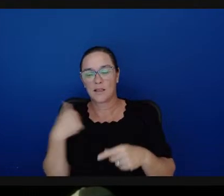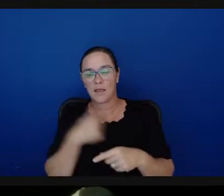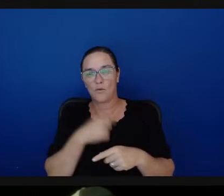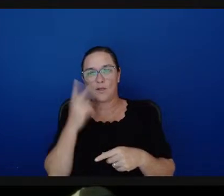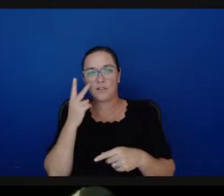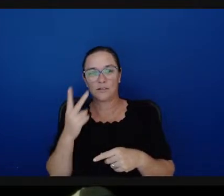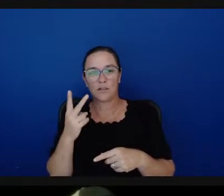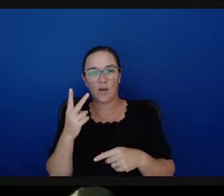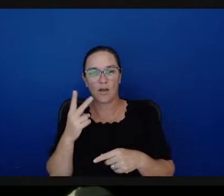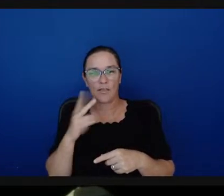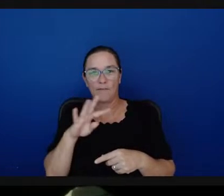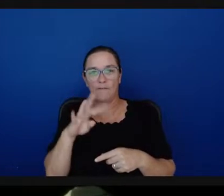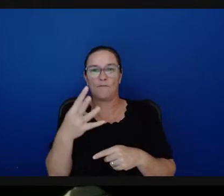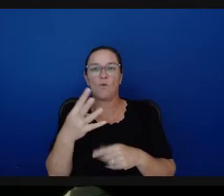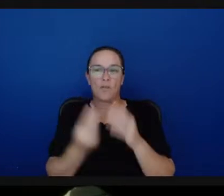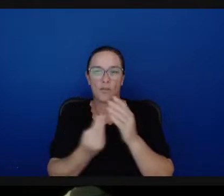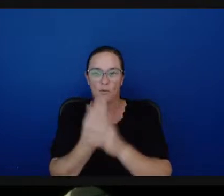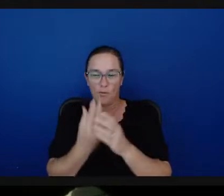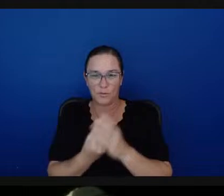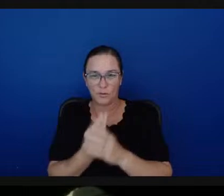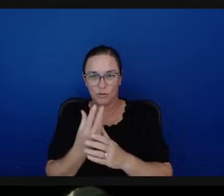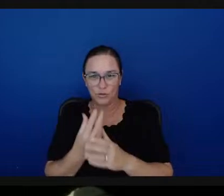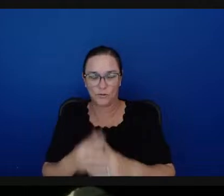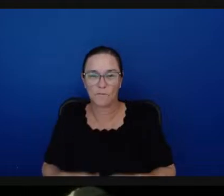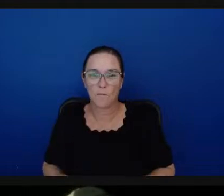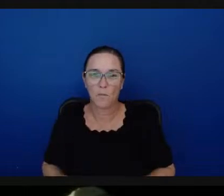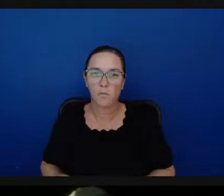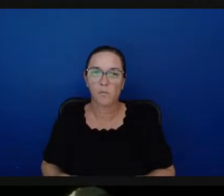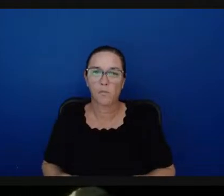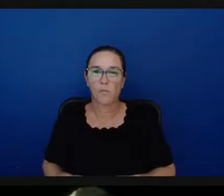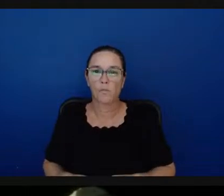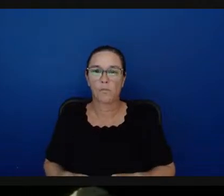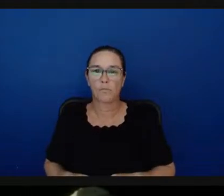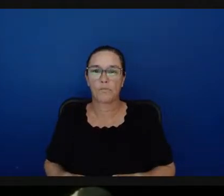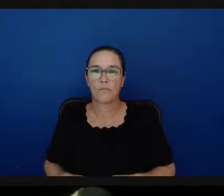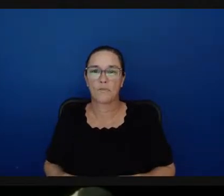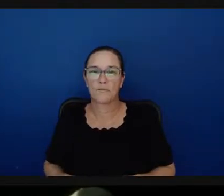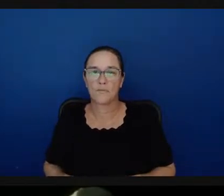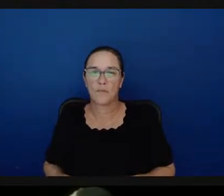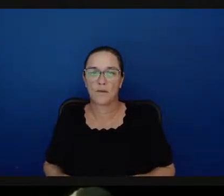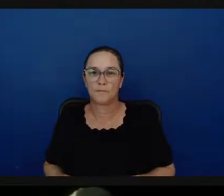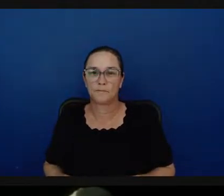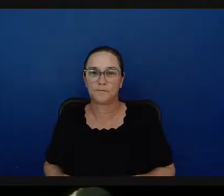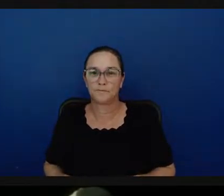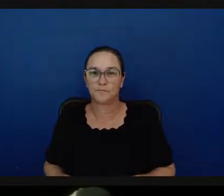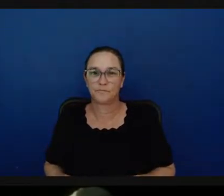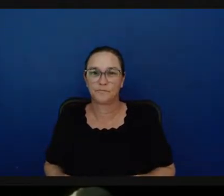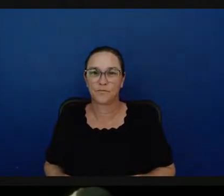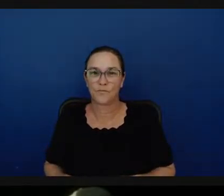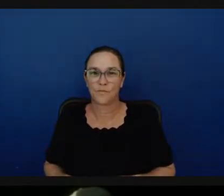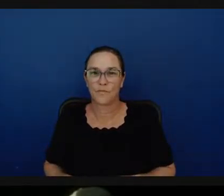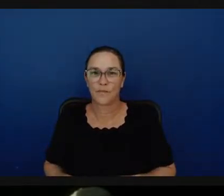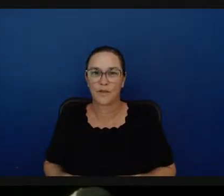episode 4. I'll play this once again. Let's pull it back here to the beginning of episode